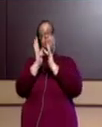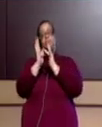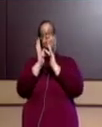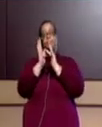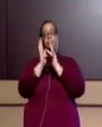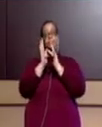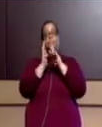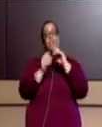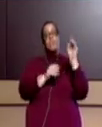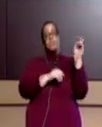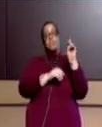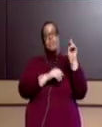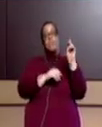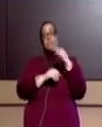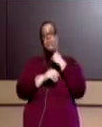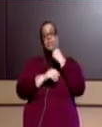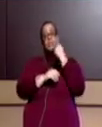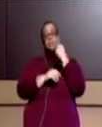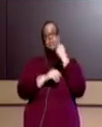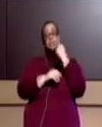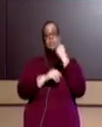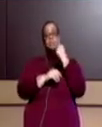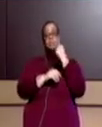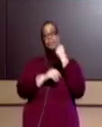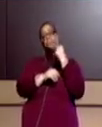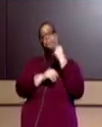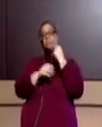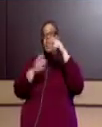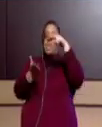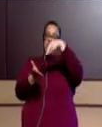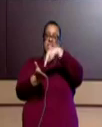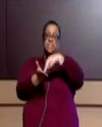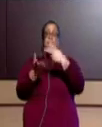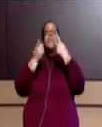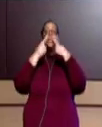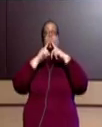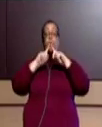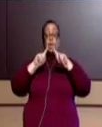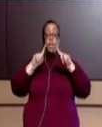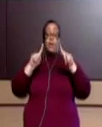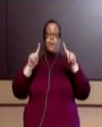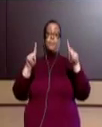Jesus. Somebody say, stand and proclaim. Yeah.